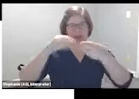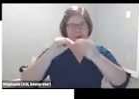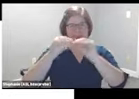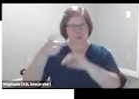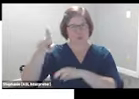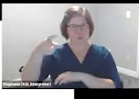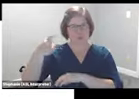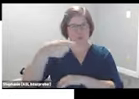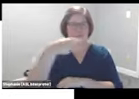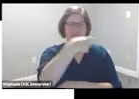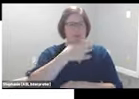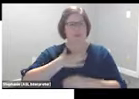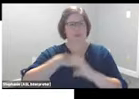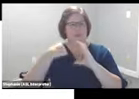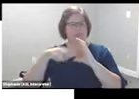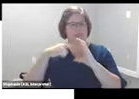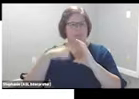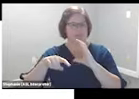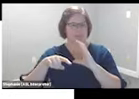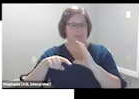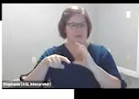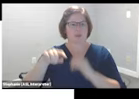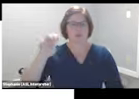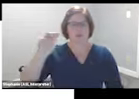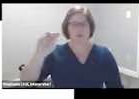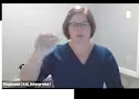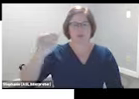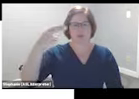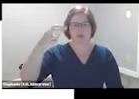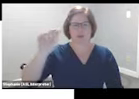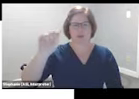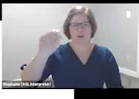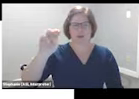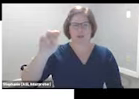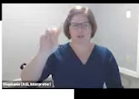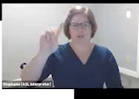my email address, which is very simply mahadeo.sukhai,